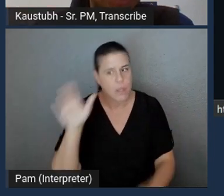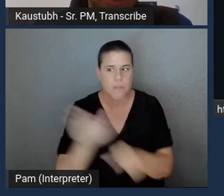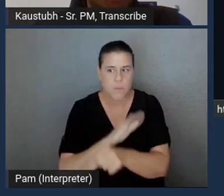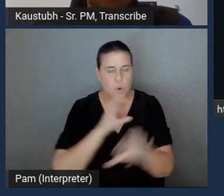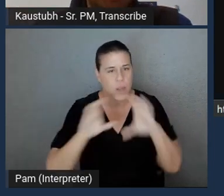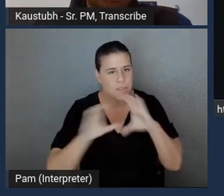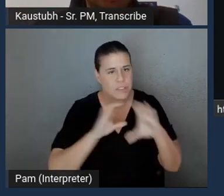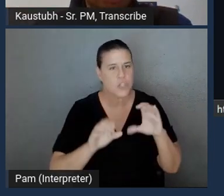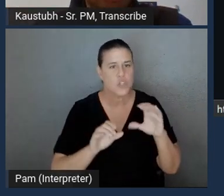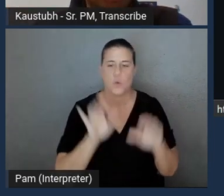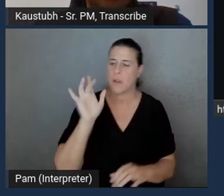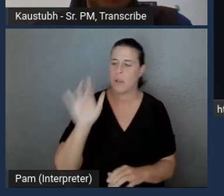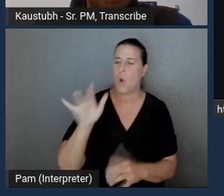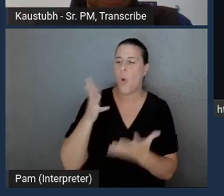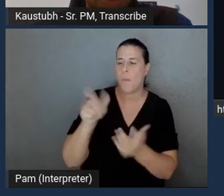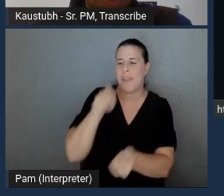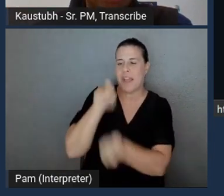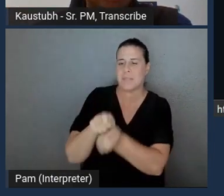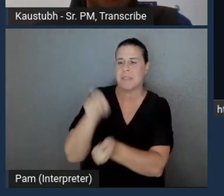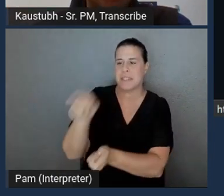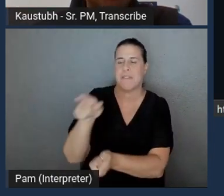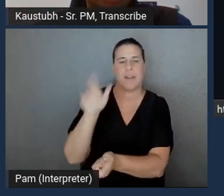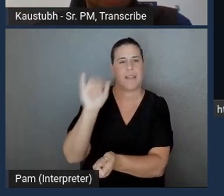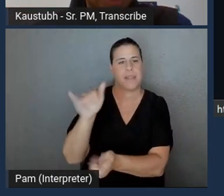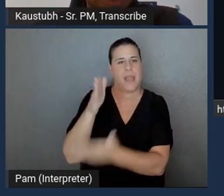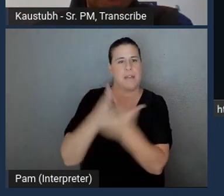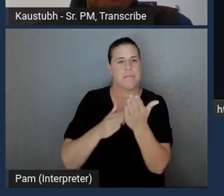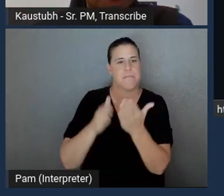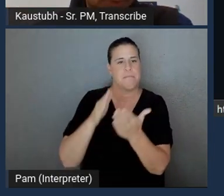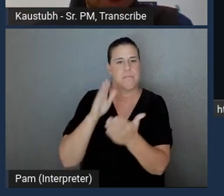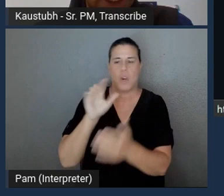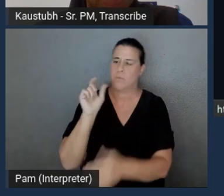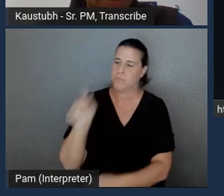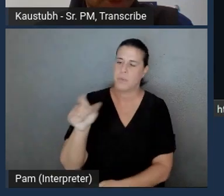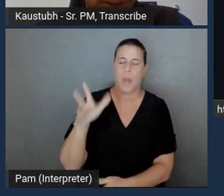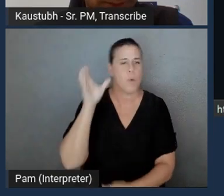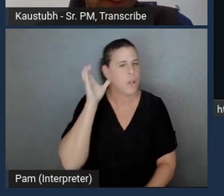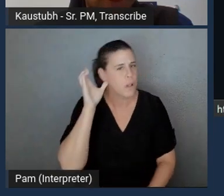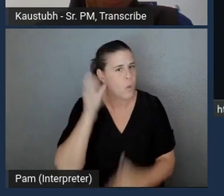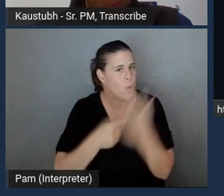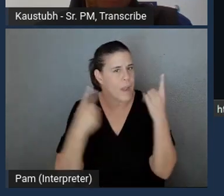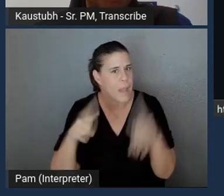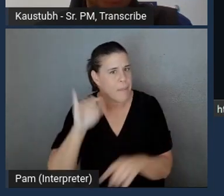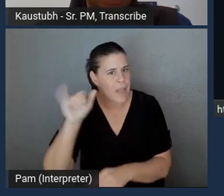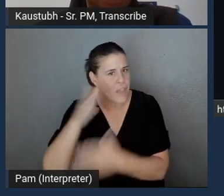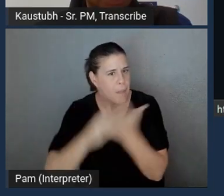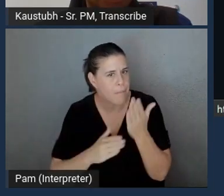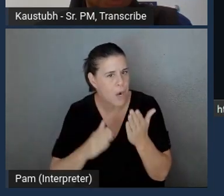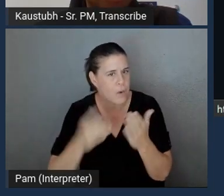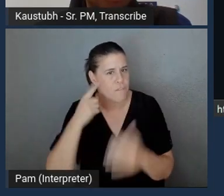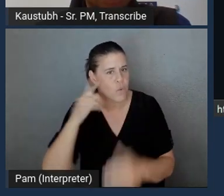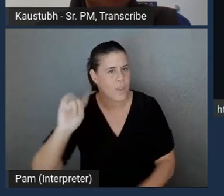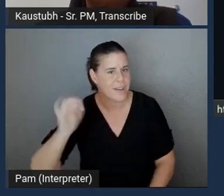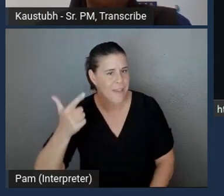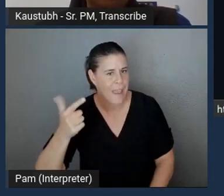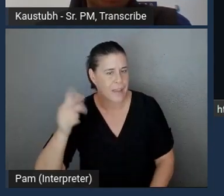jump to specific parts of the call and say, hey, this is where I want to really listen to what happened because I can see the sentiment is negative.